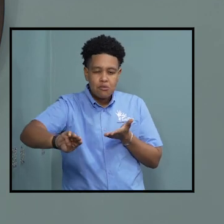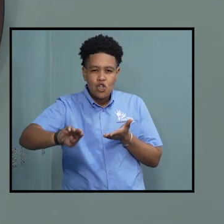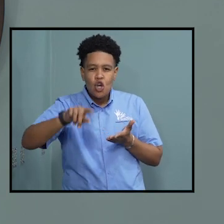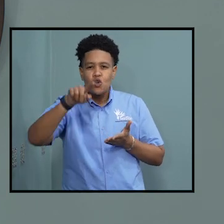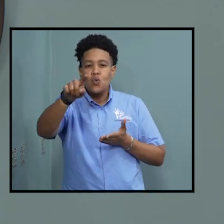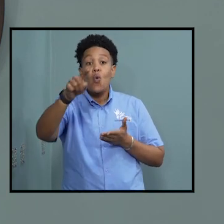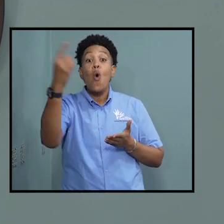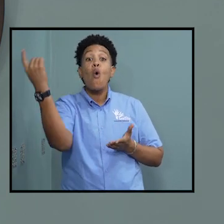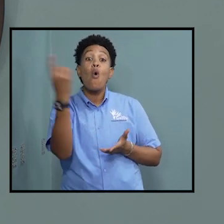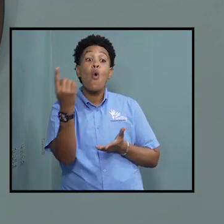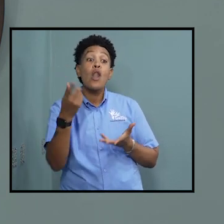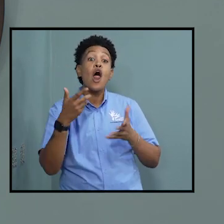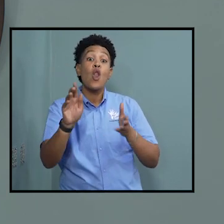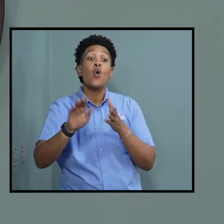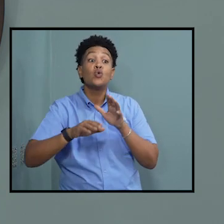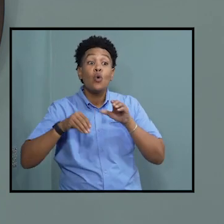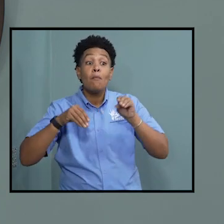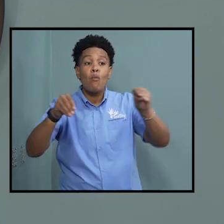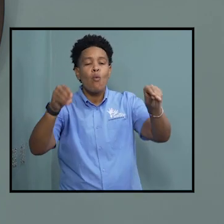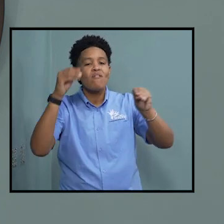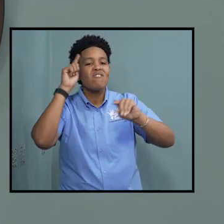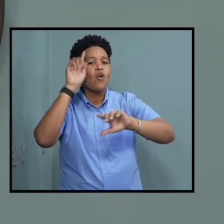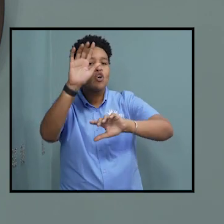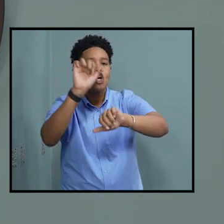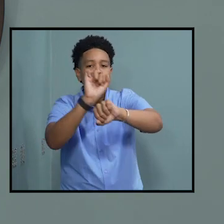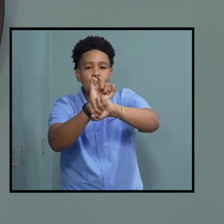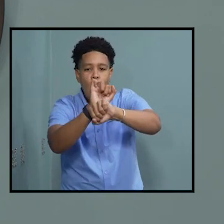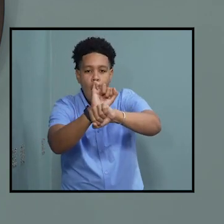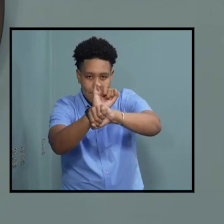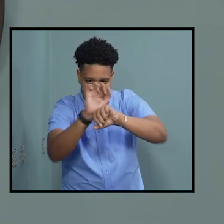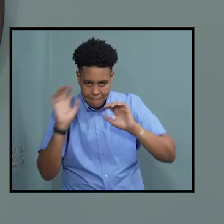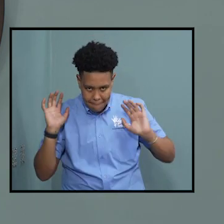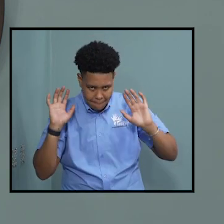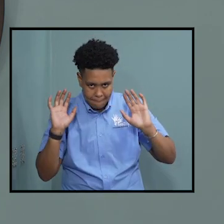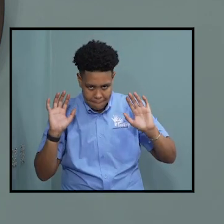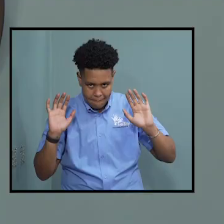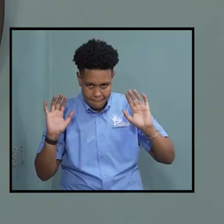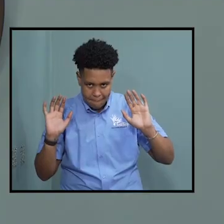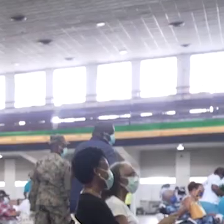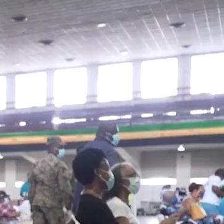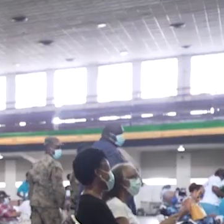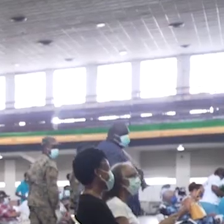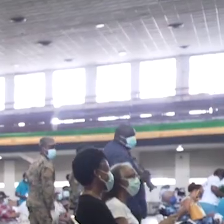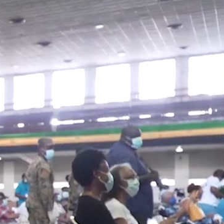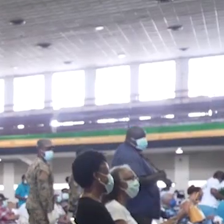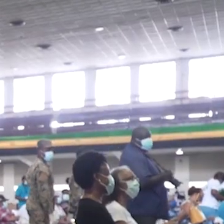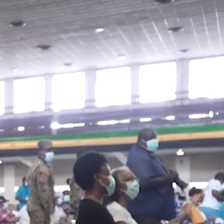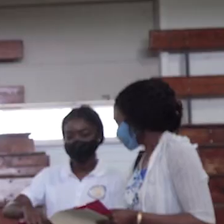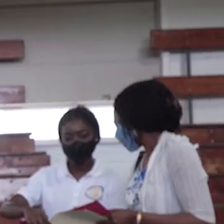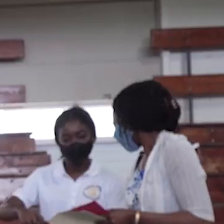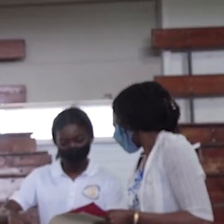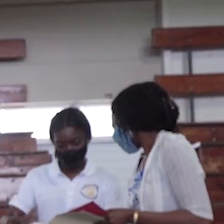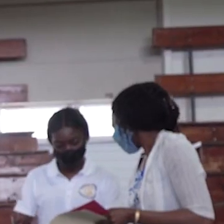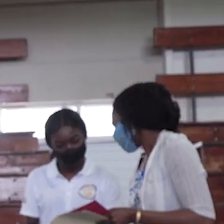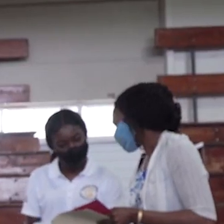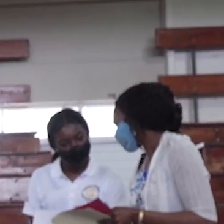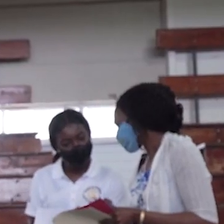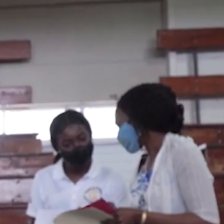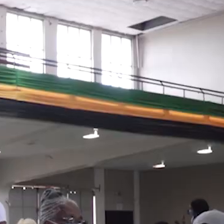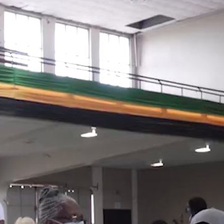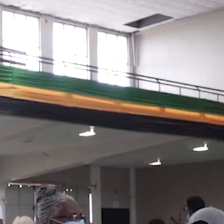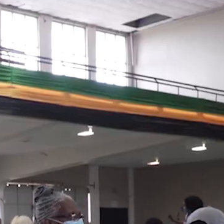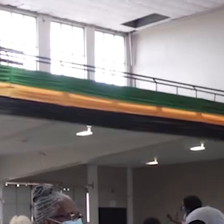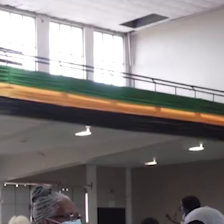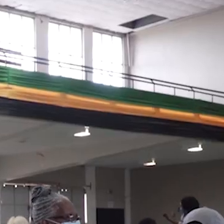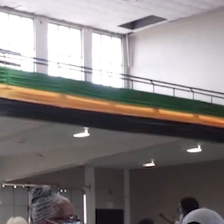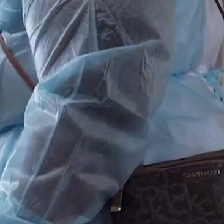You are only permitted to move in pursuit of your job. Meanwhile, the Prime Minister says scheduled